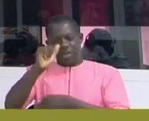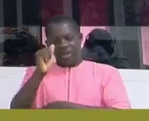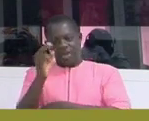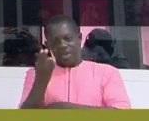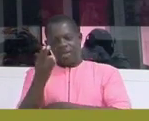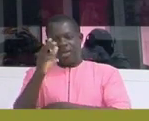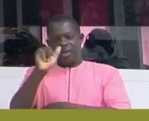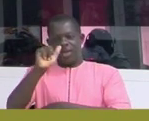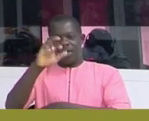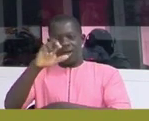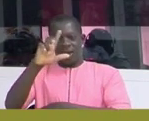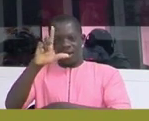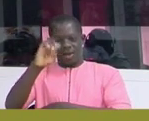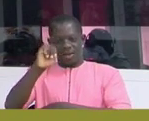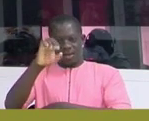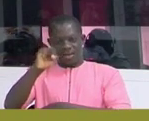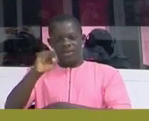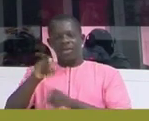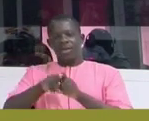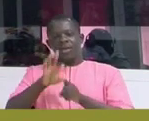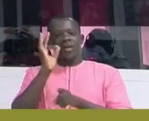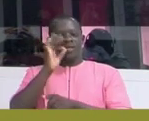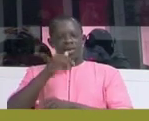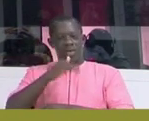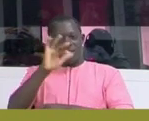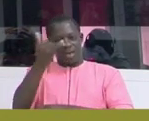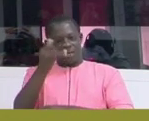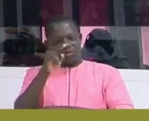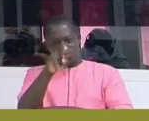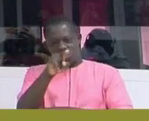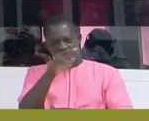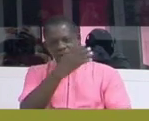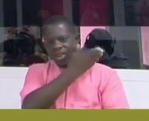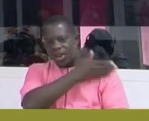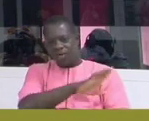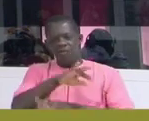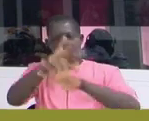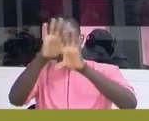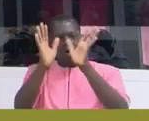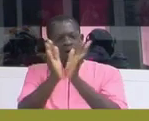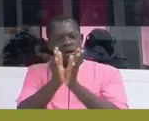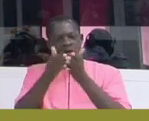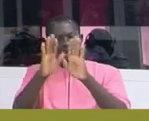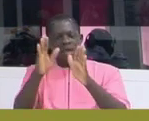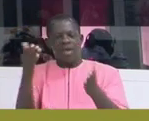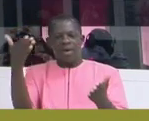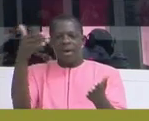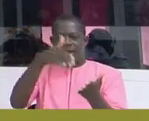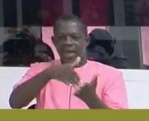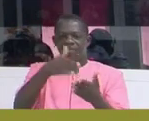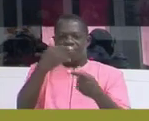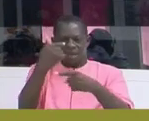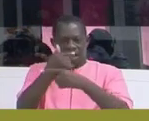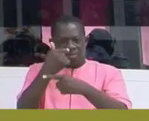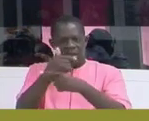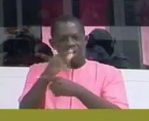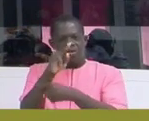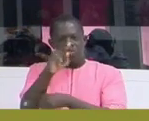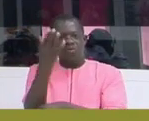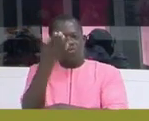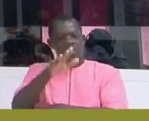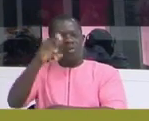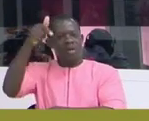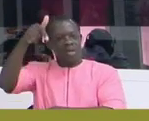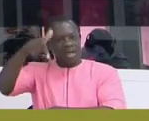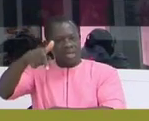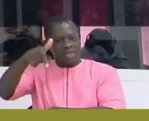res. when I said to him Charles and he answered yes you left all the way from Nigeria and came in and I